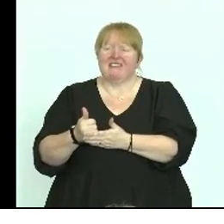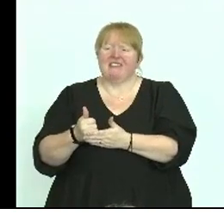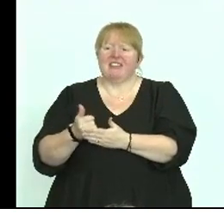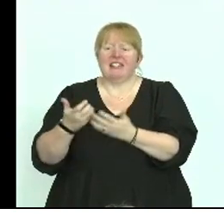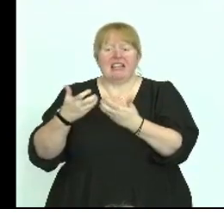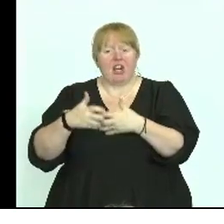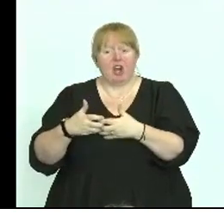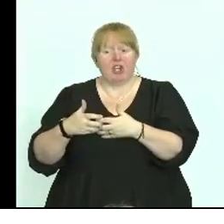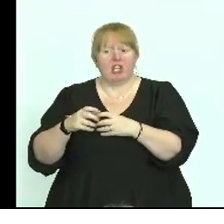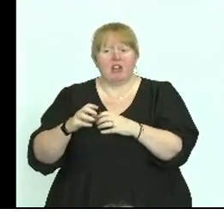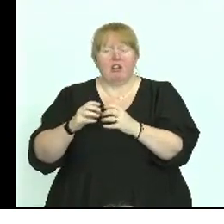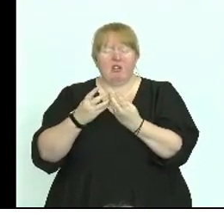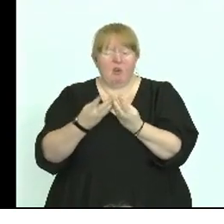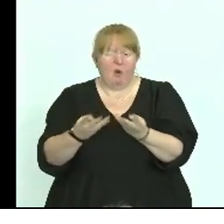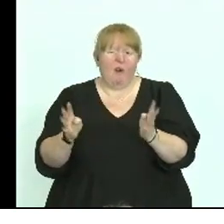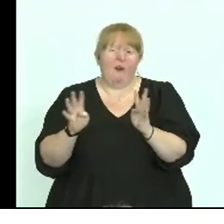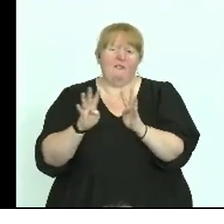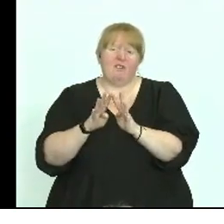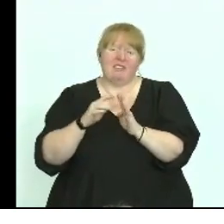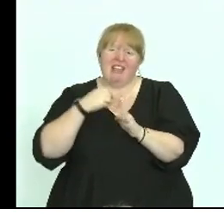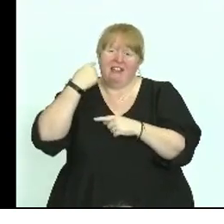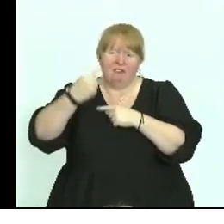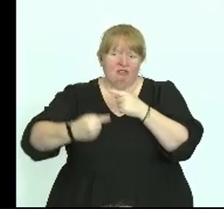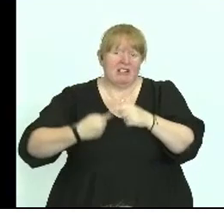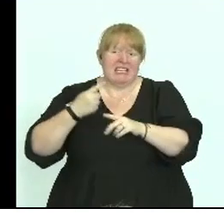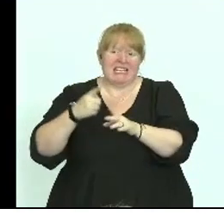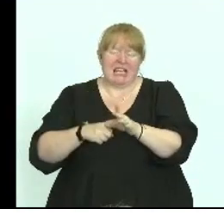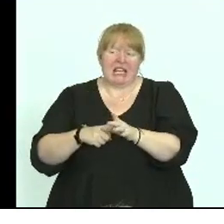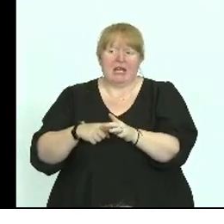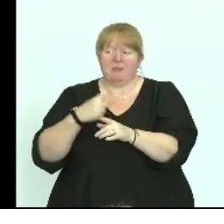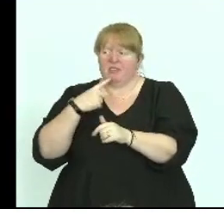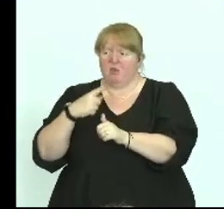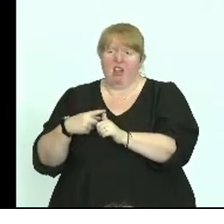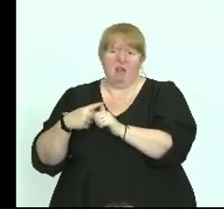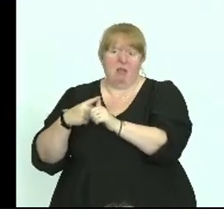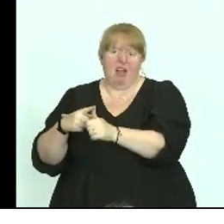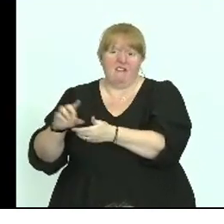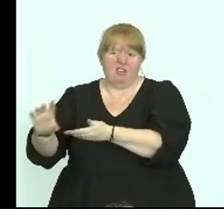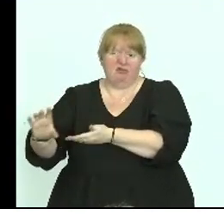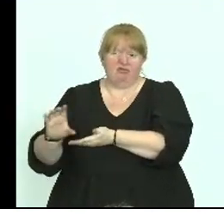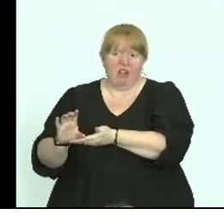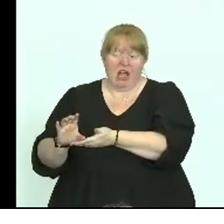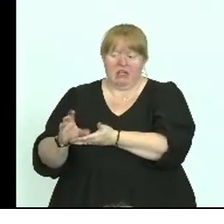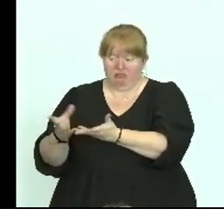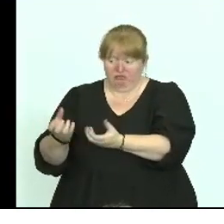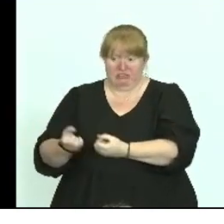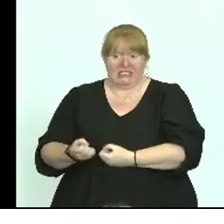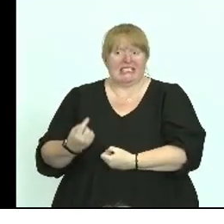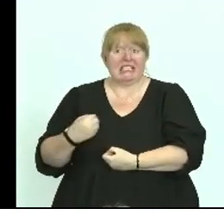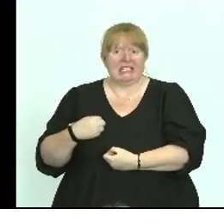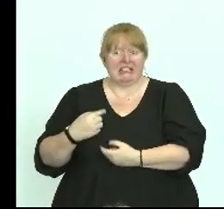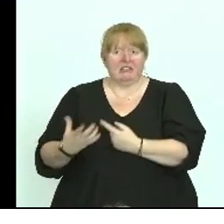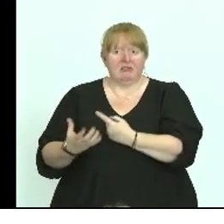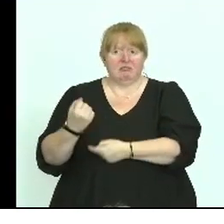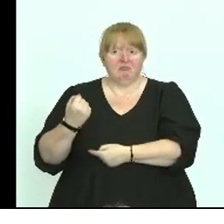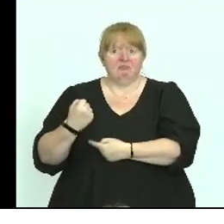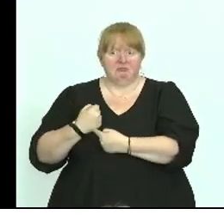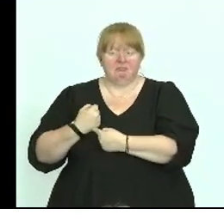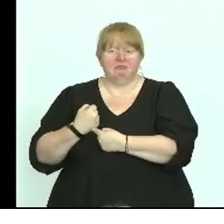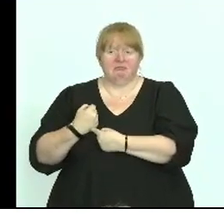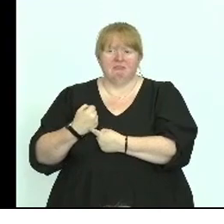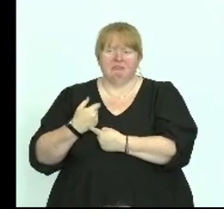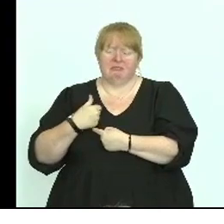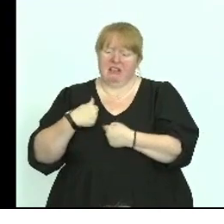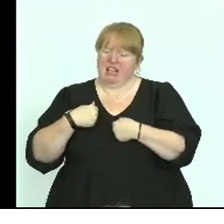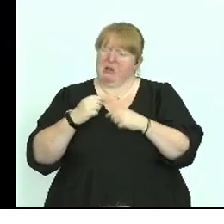that happens annually. And I applied for a grant, and I received a grant. And at the time, I was